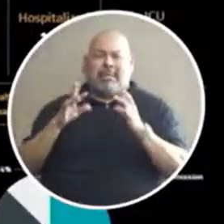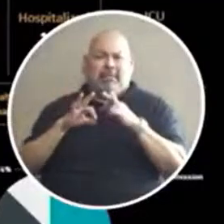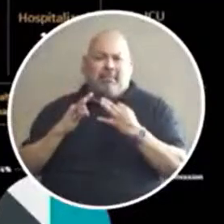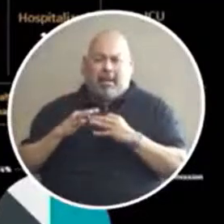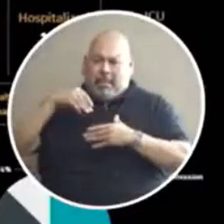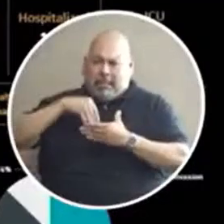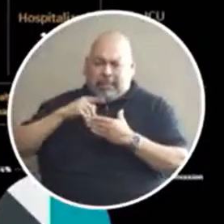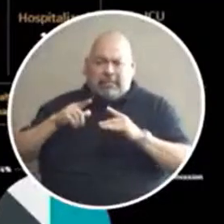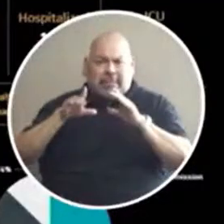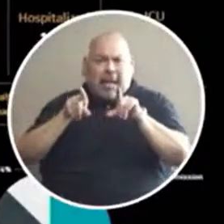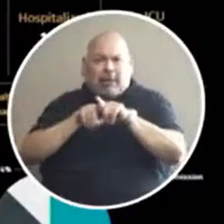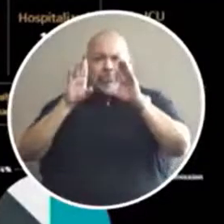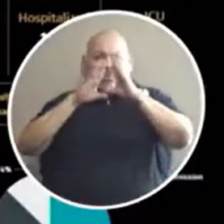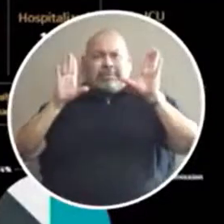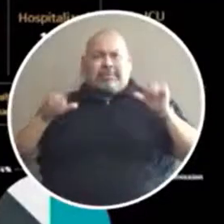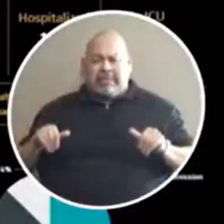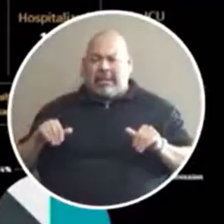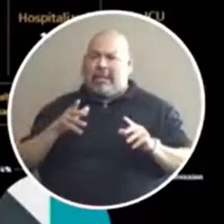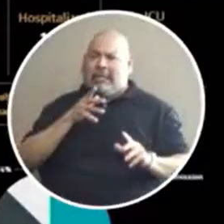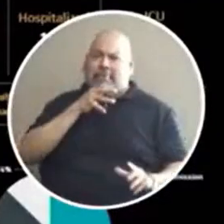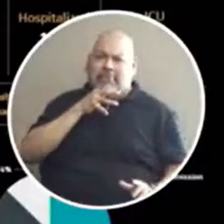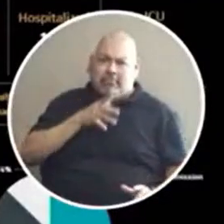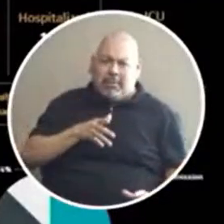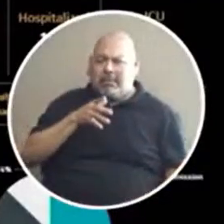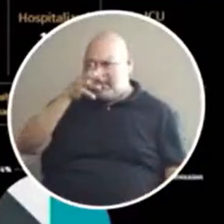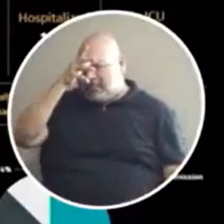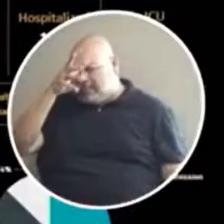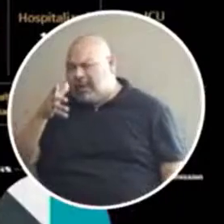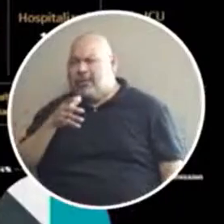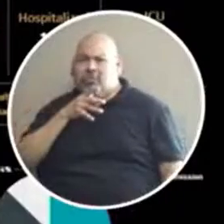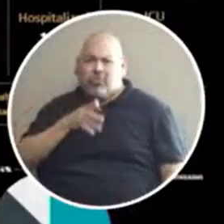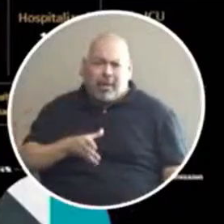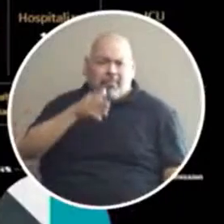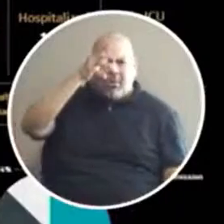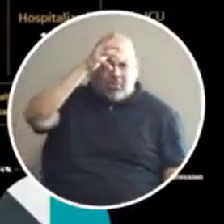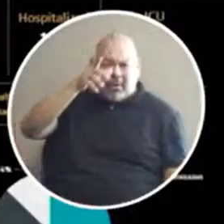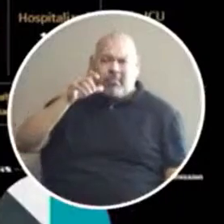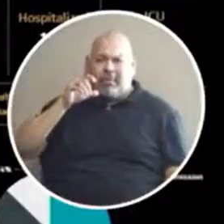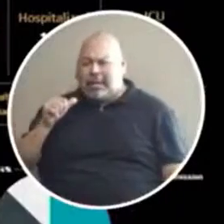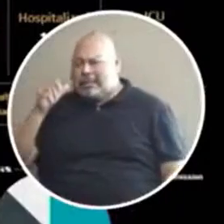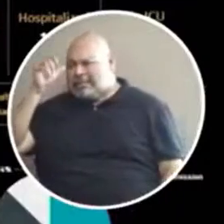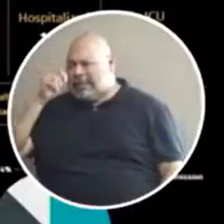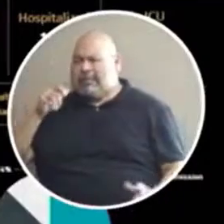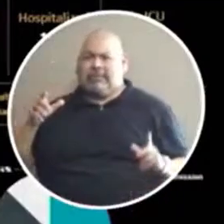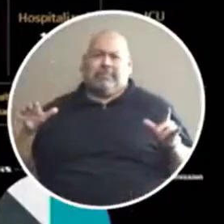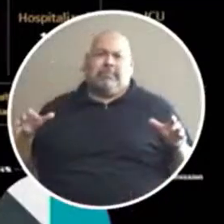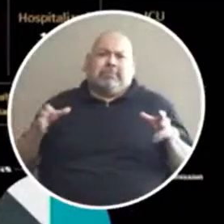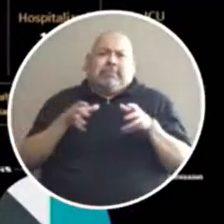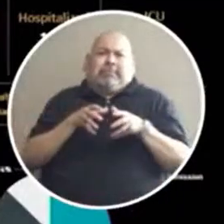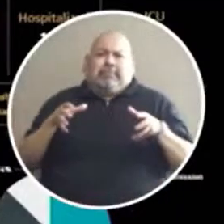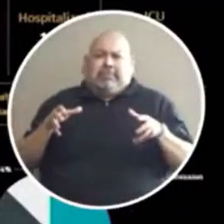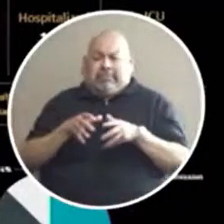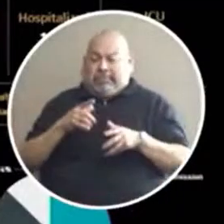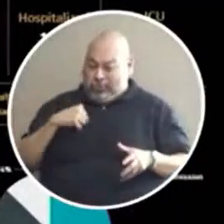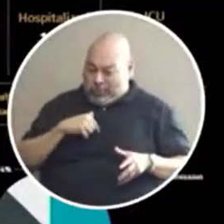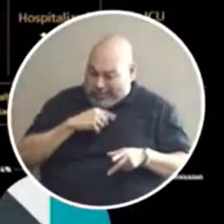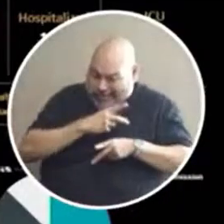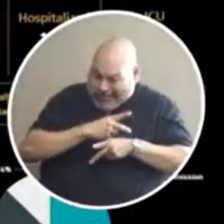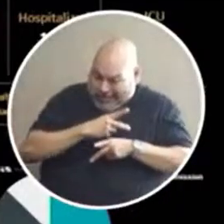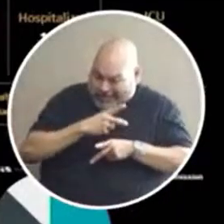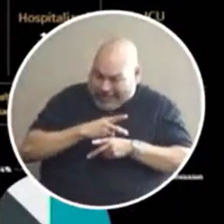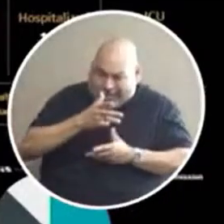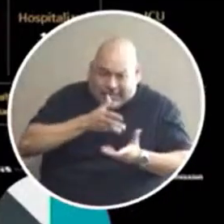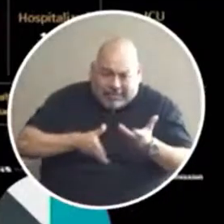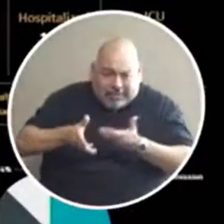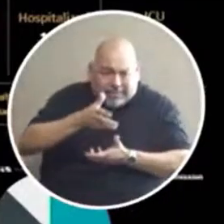homes that have a lot of our grandparents, great-grandparents that we're taking care of, that we